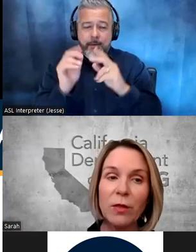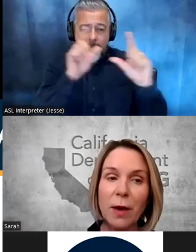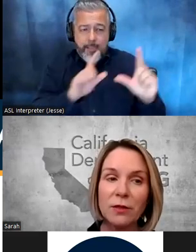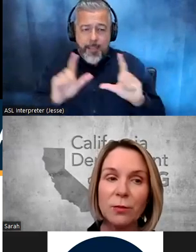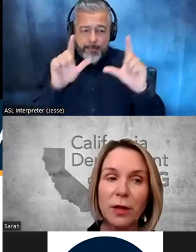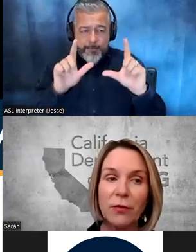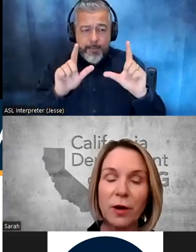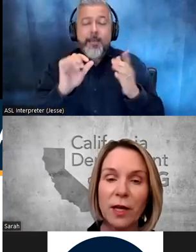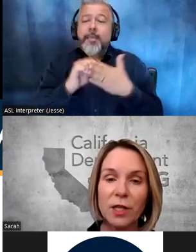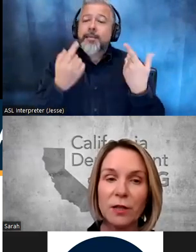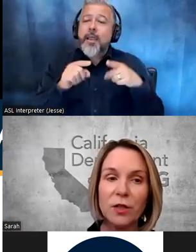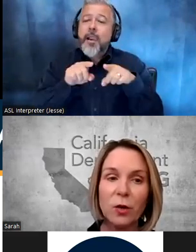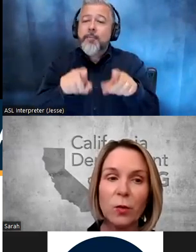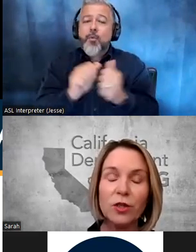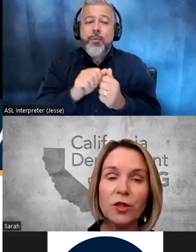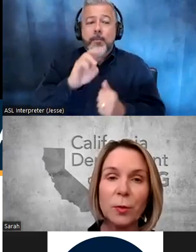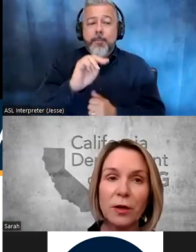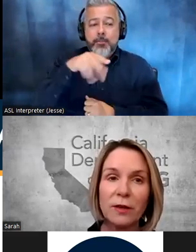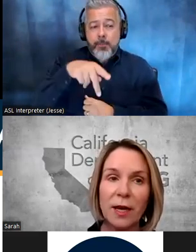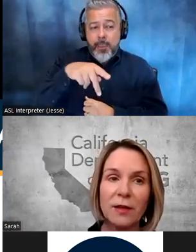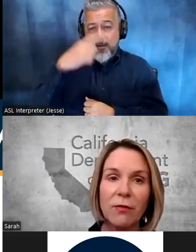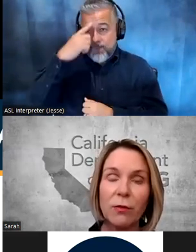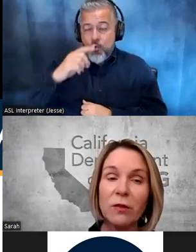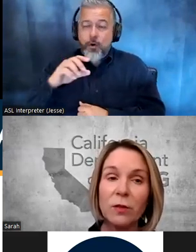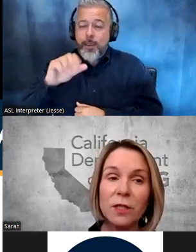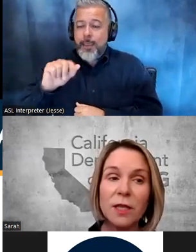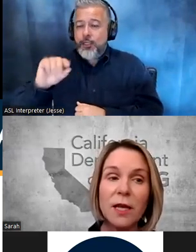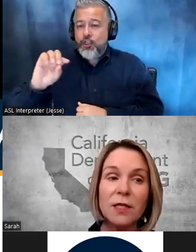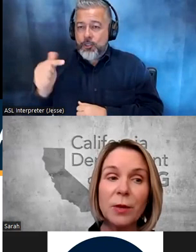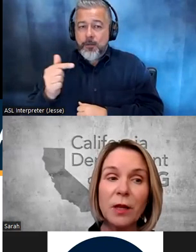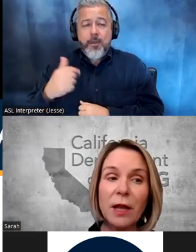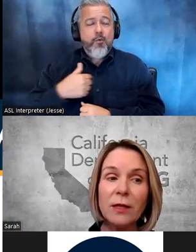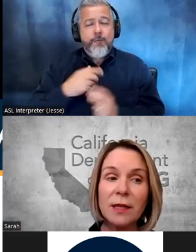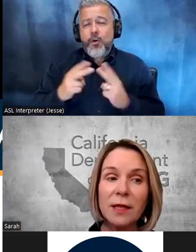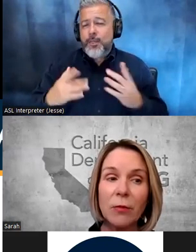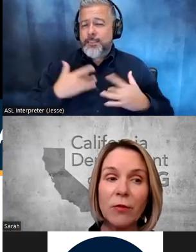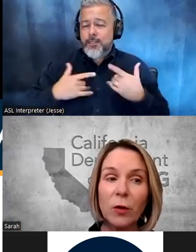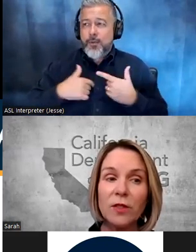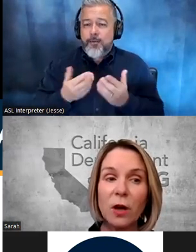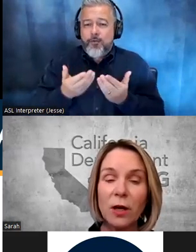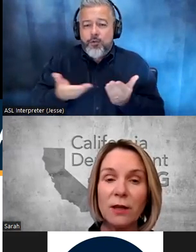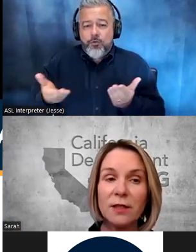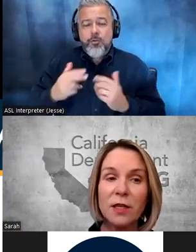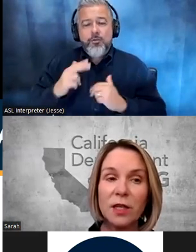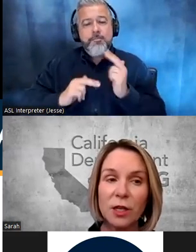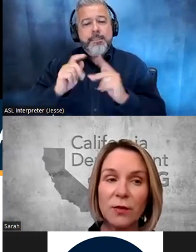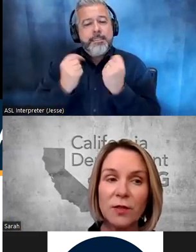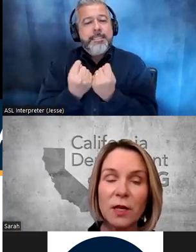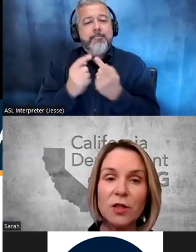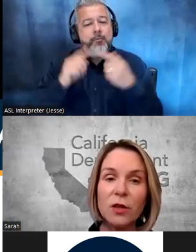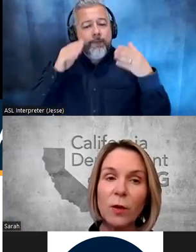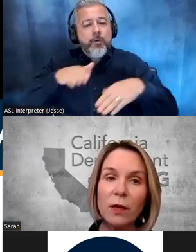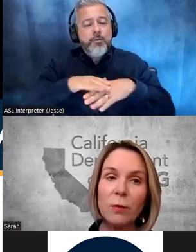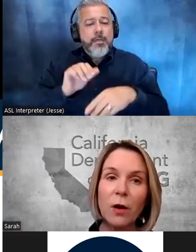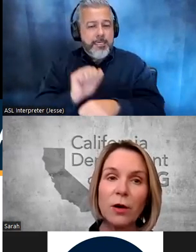alignment with the master plan for aging. So we're super excited to have resources to build out a team focused on these initiatives